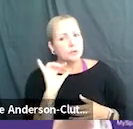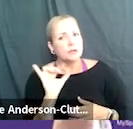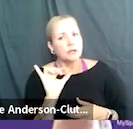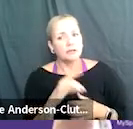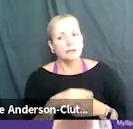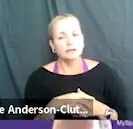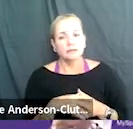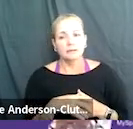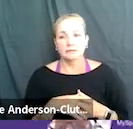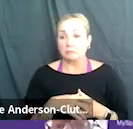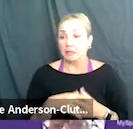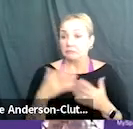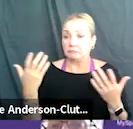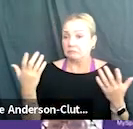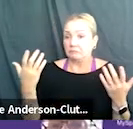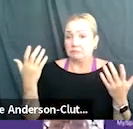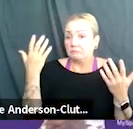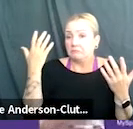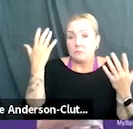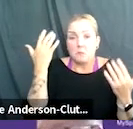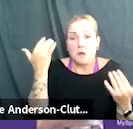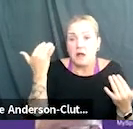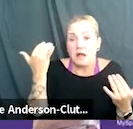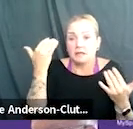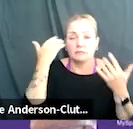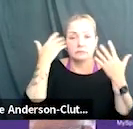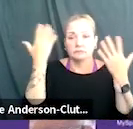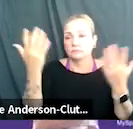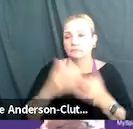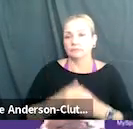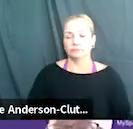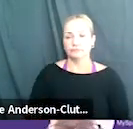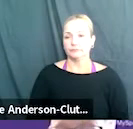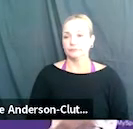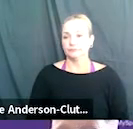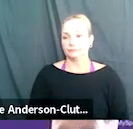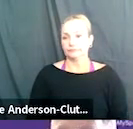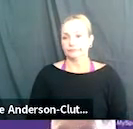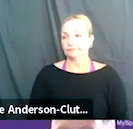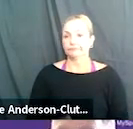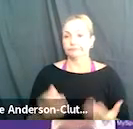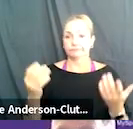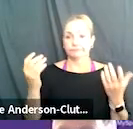precipitant that there wasn't anything obvious that he should have been scared of.